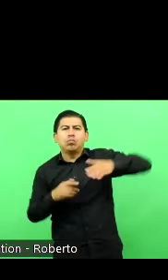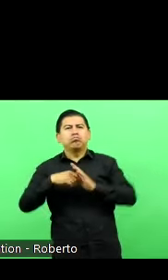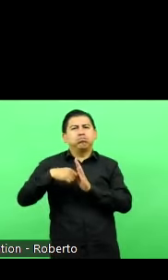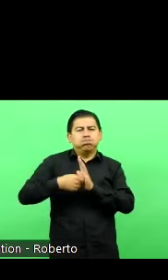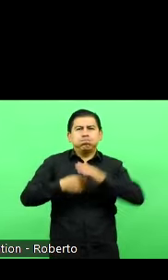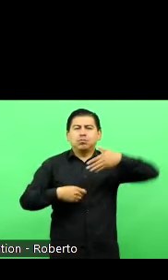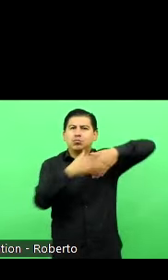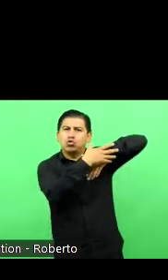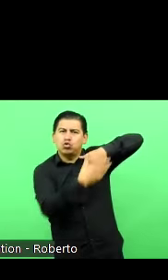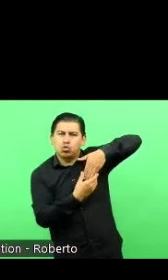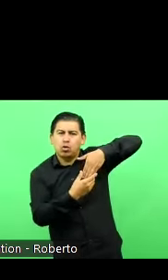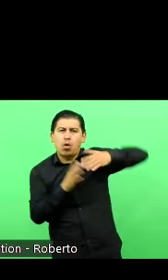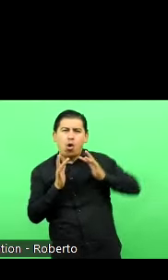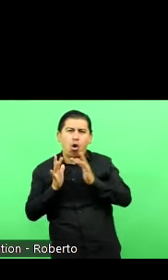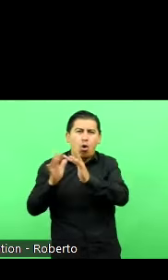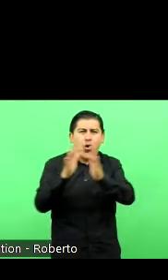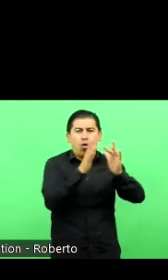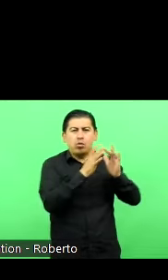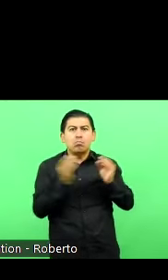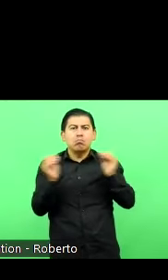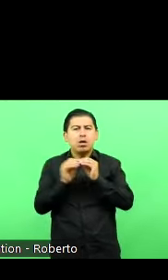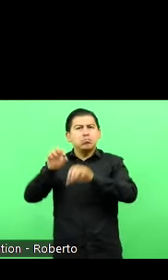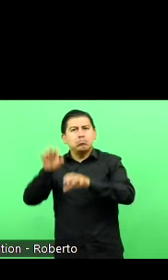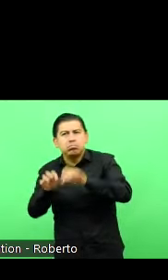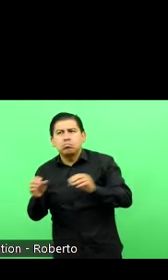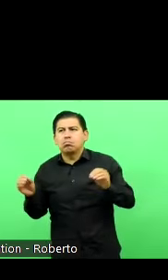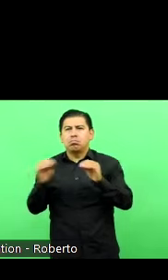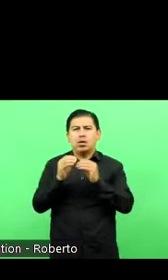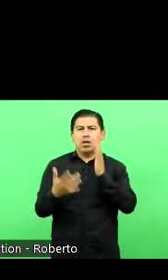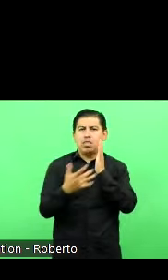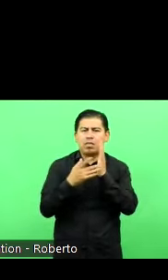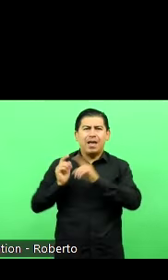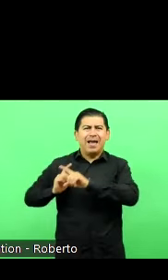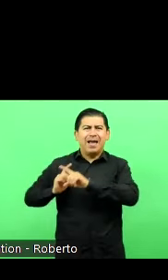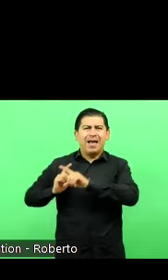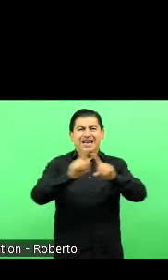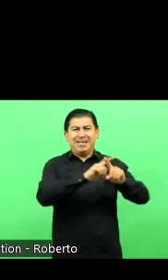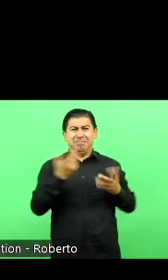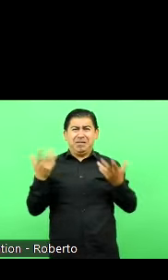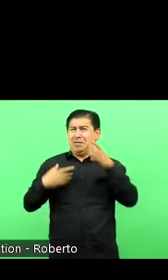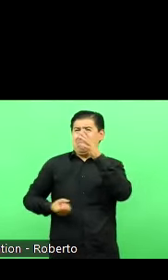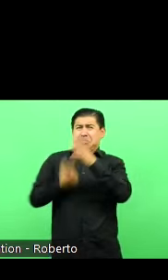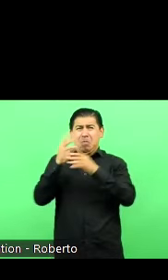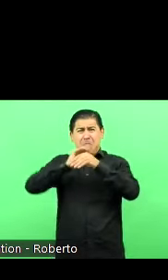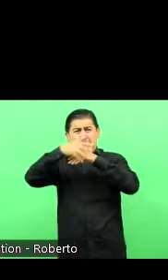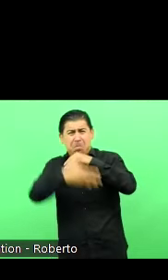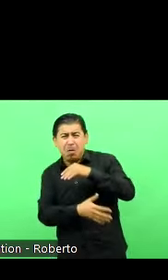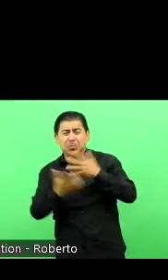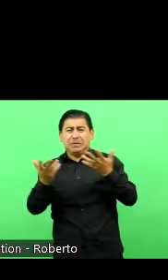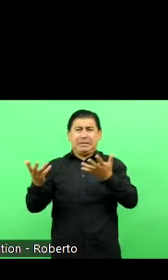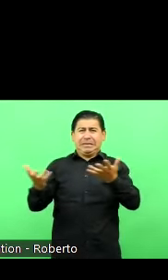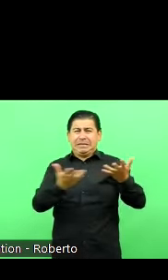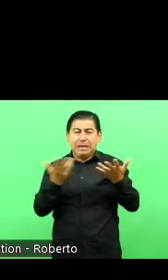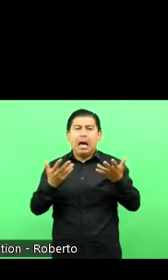urban health and disaster risk reduction. This collaborative initiative between PAHO, the Office of Disaster